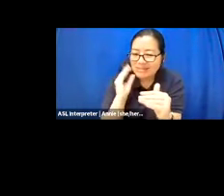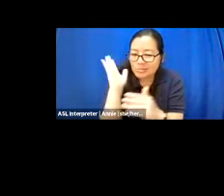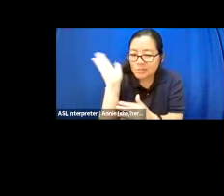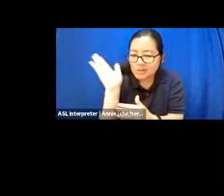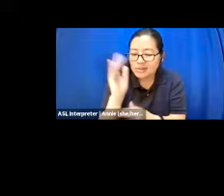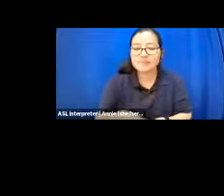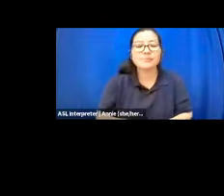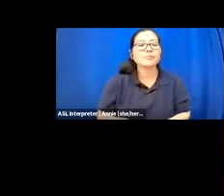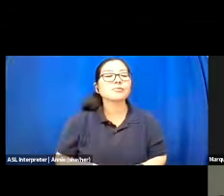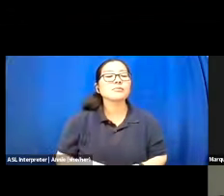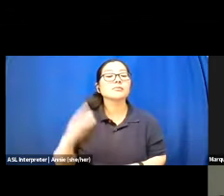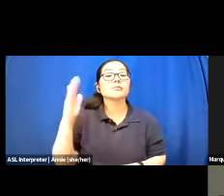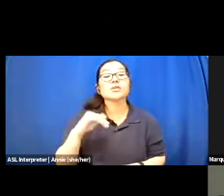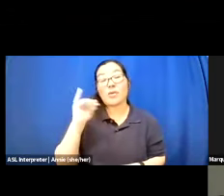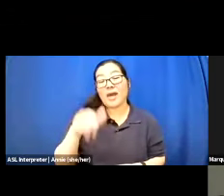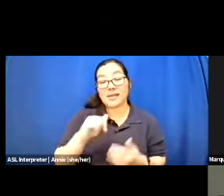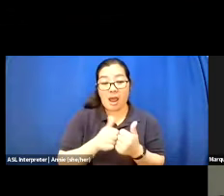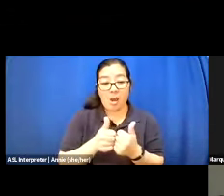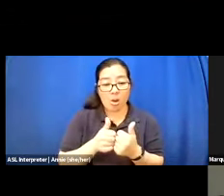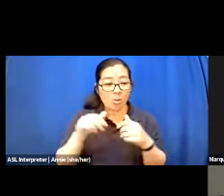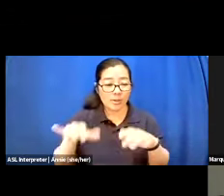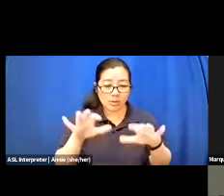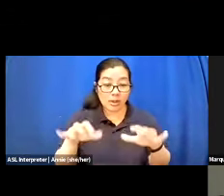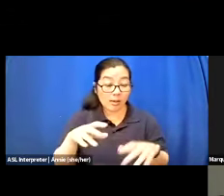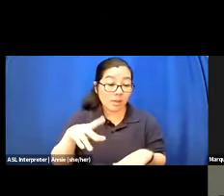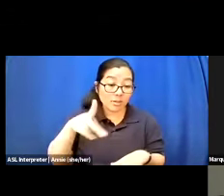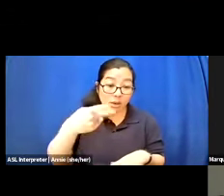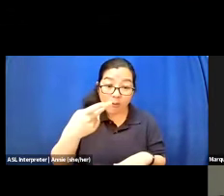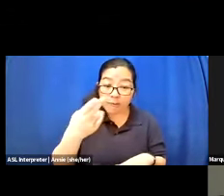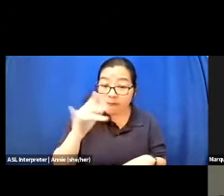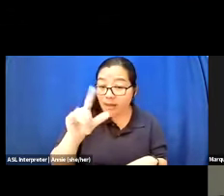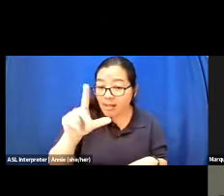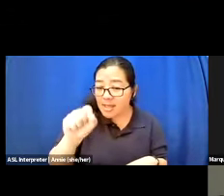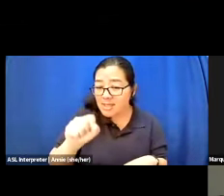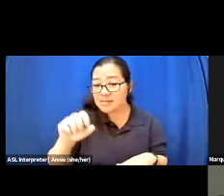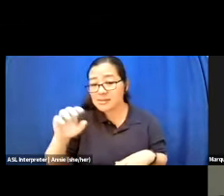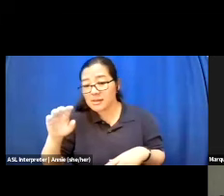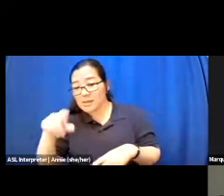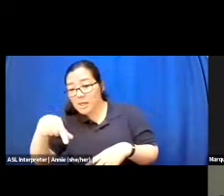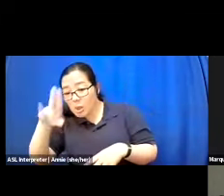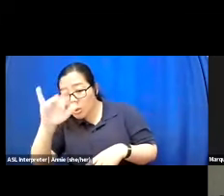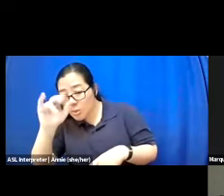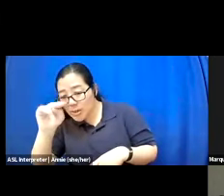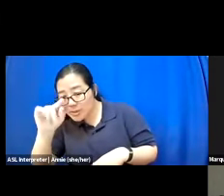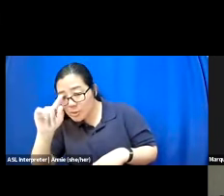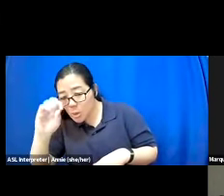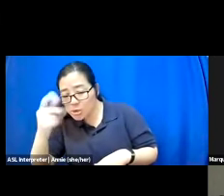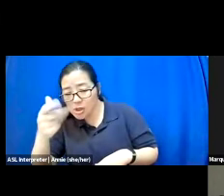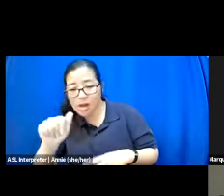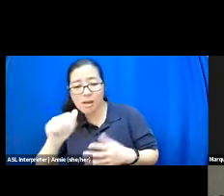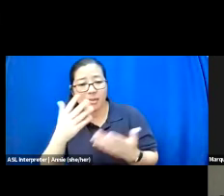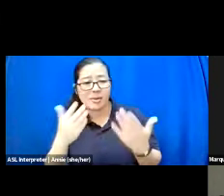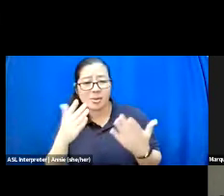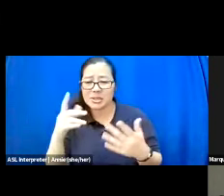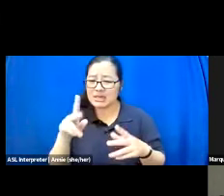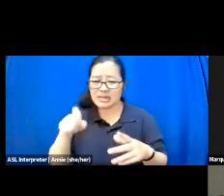way, and we can talk about, Phyllis and Kantosha, how we should structure it. Maybe we can meet offline, or maybe we can meet